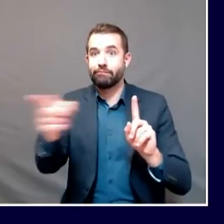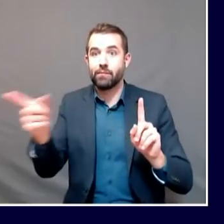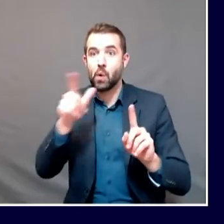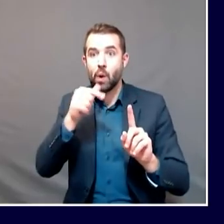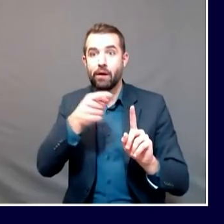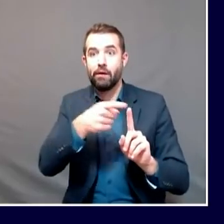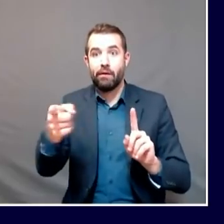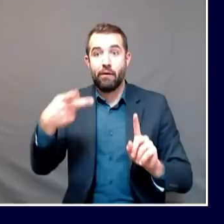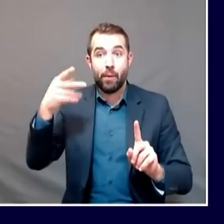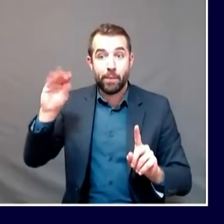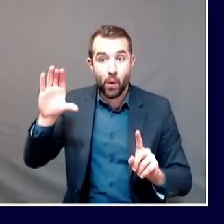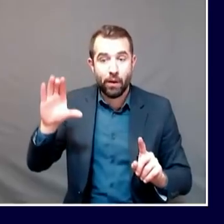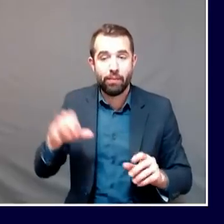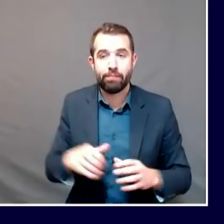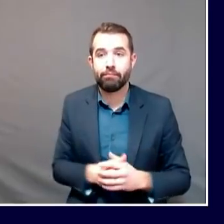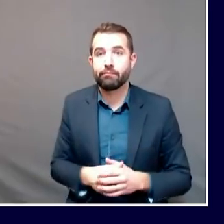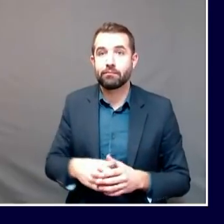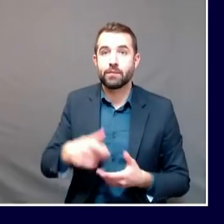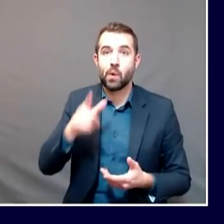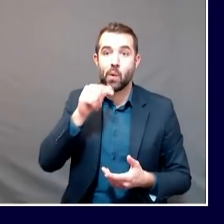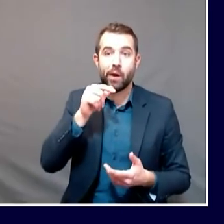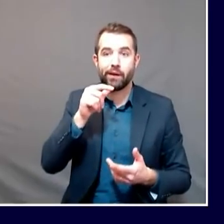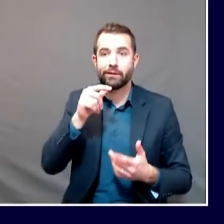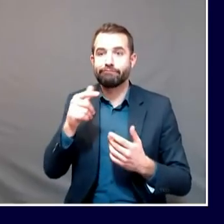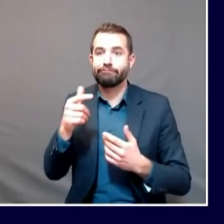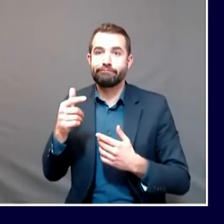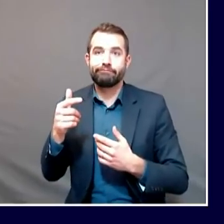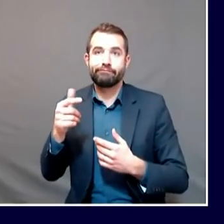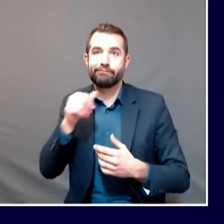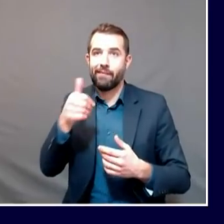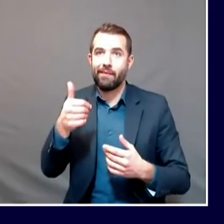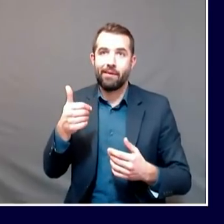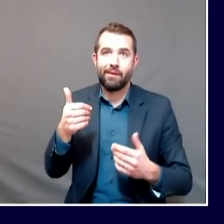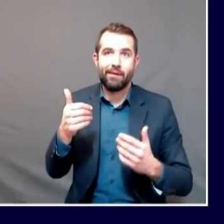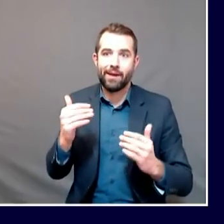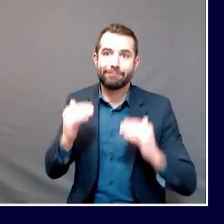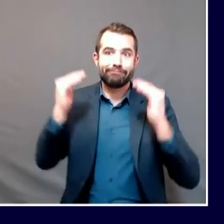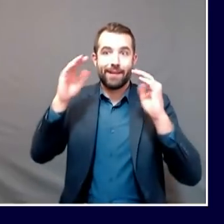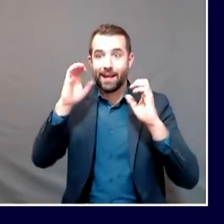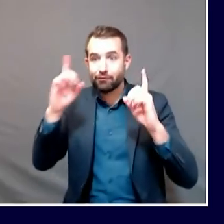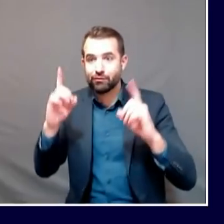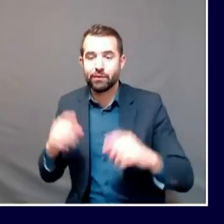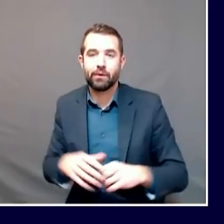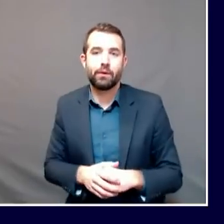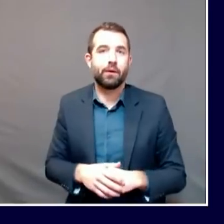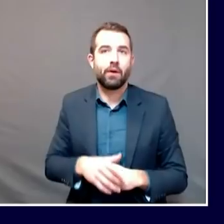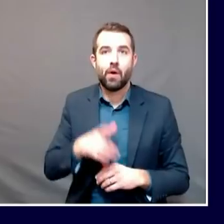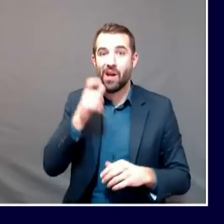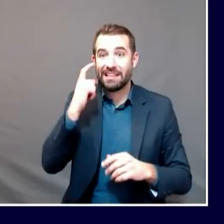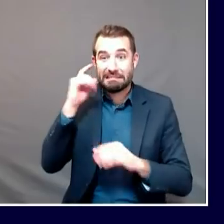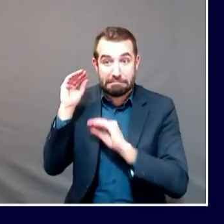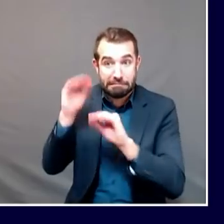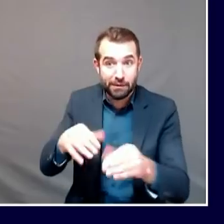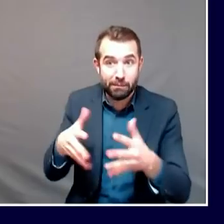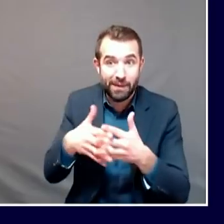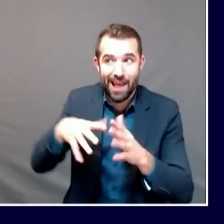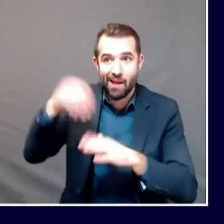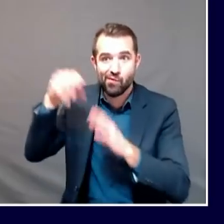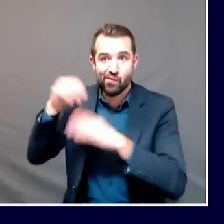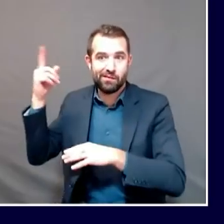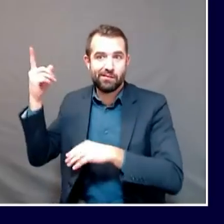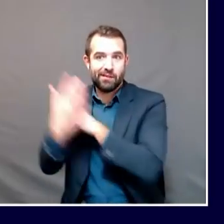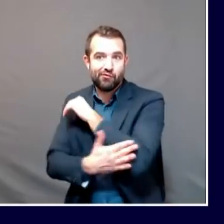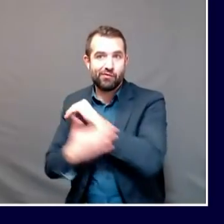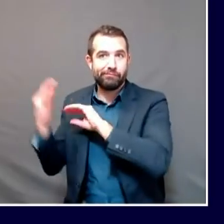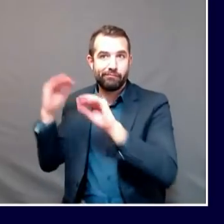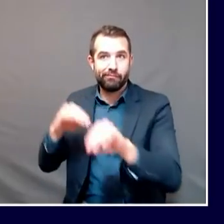in healthcare, whether they be as nurses or environmental service workers, dietary workers. Healthcare is a